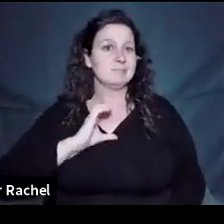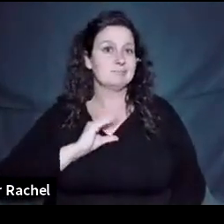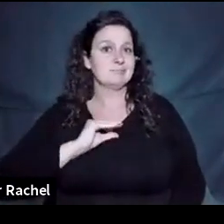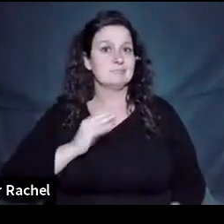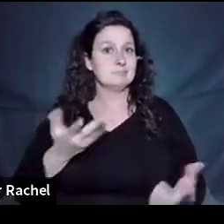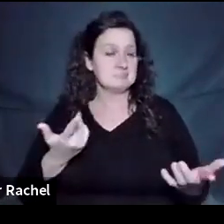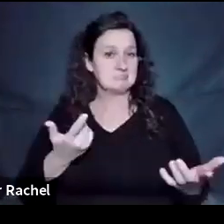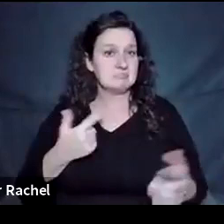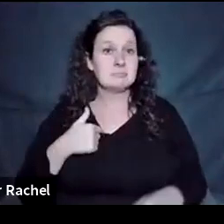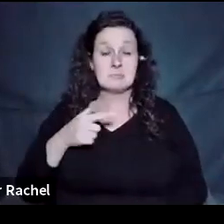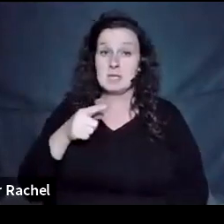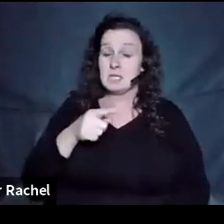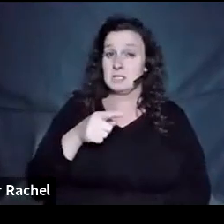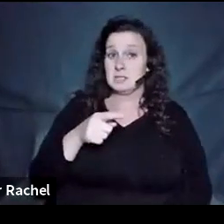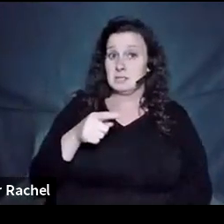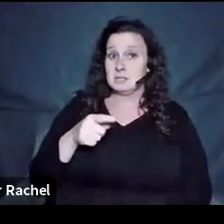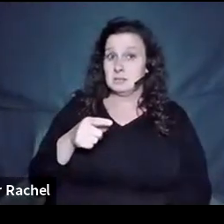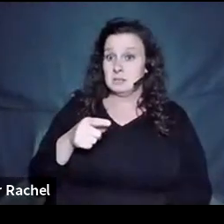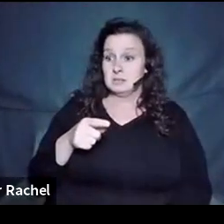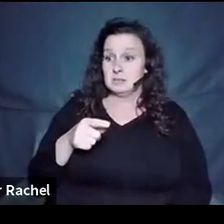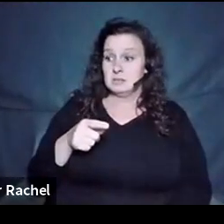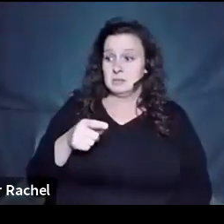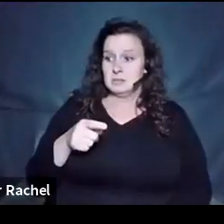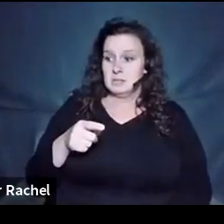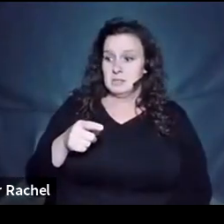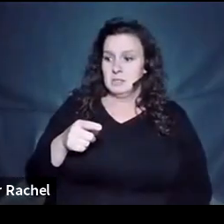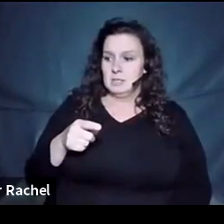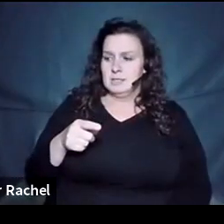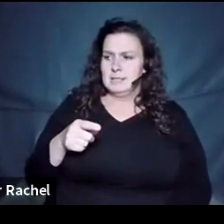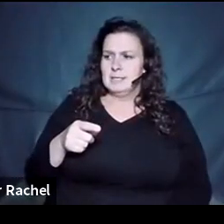It's allowed me to really